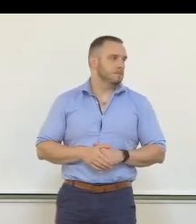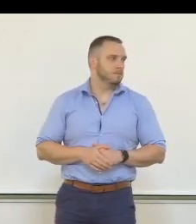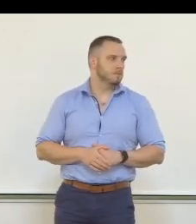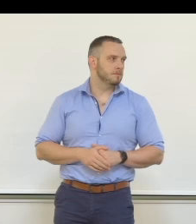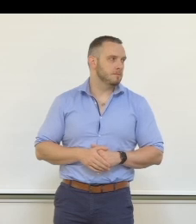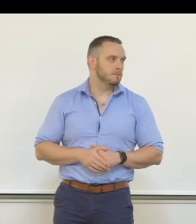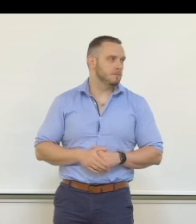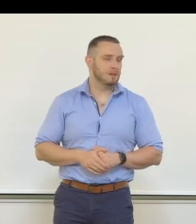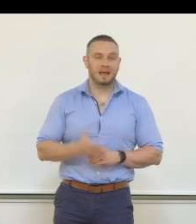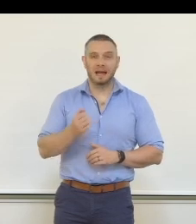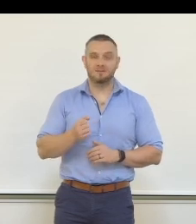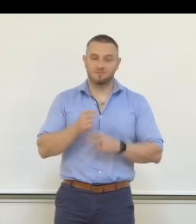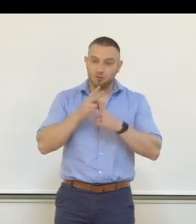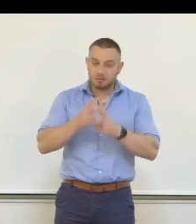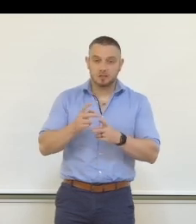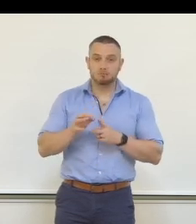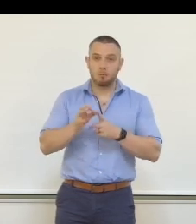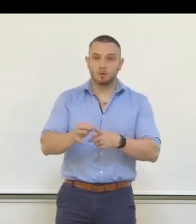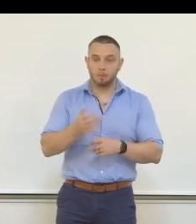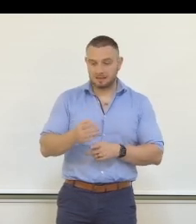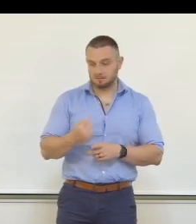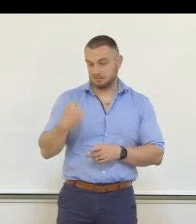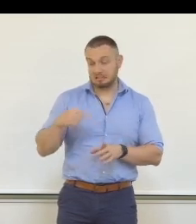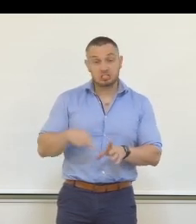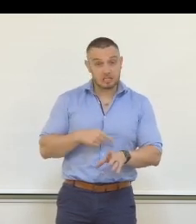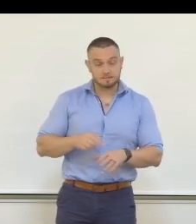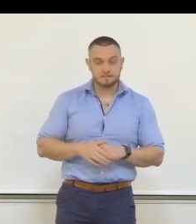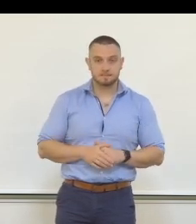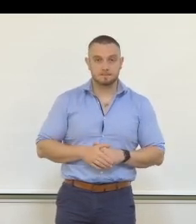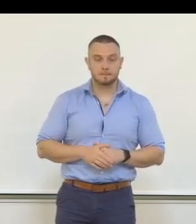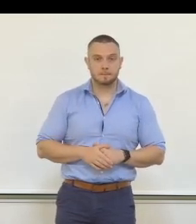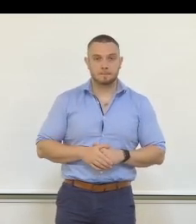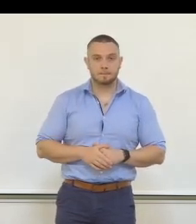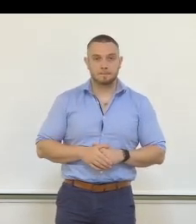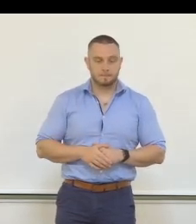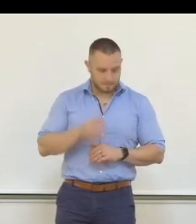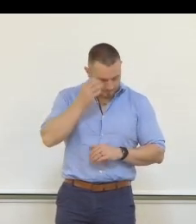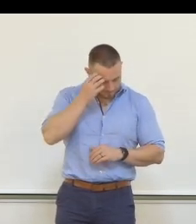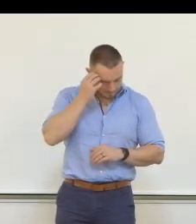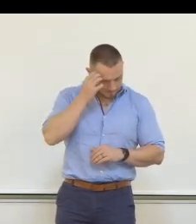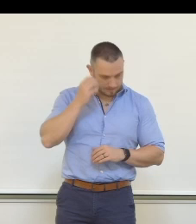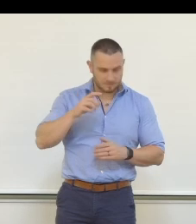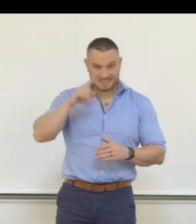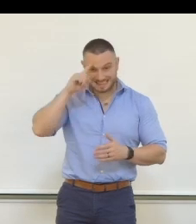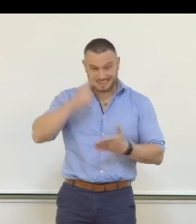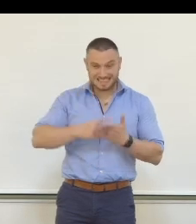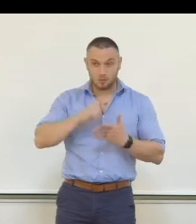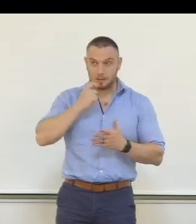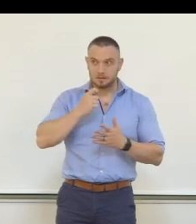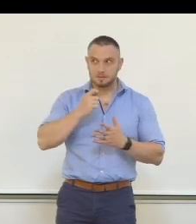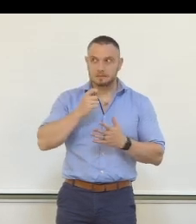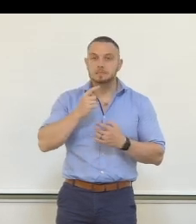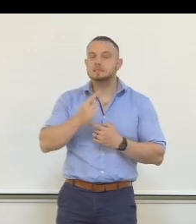large research proposal earlier this year. And the decision will be made next year,